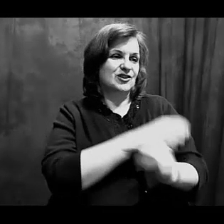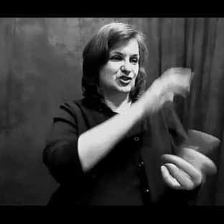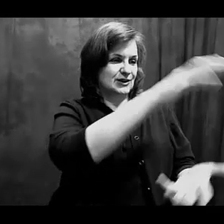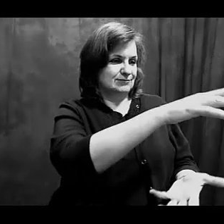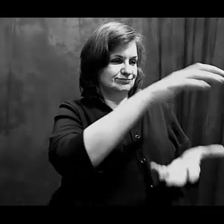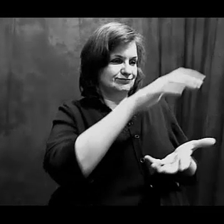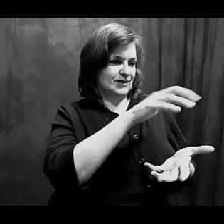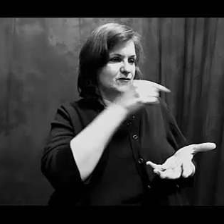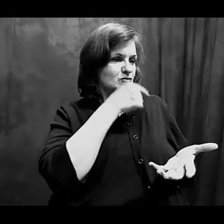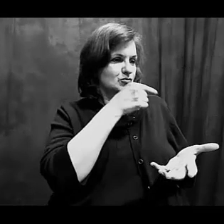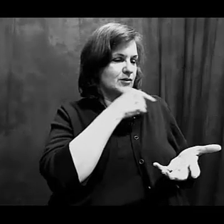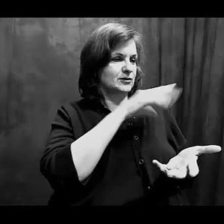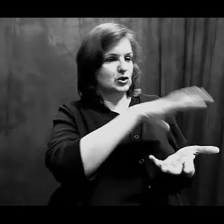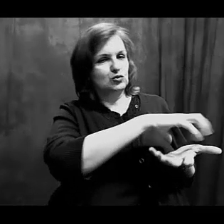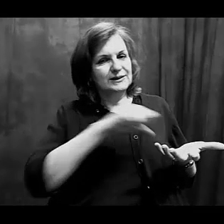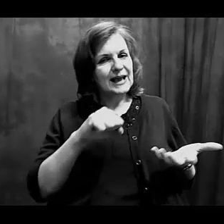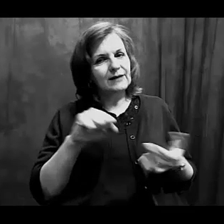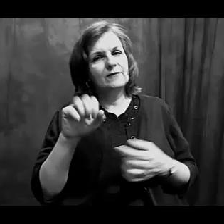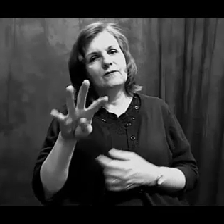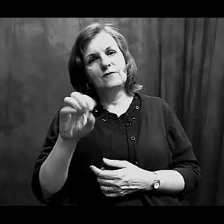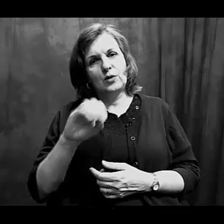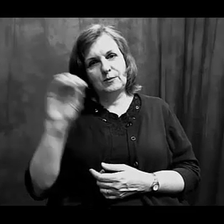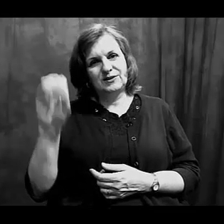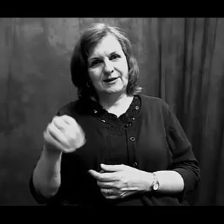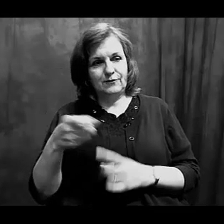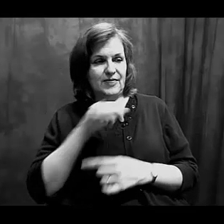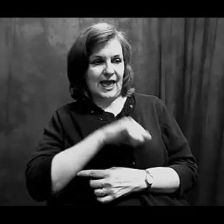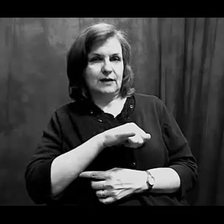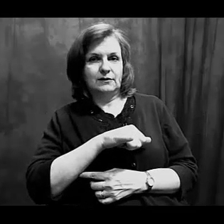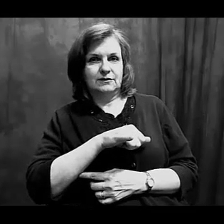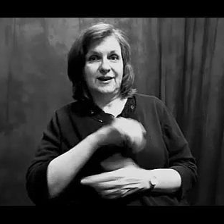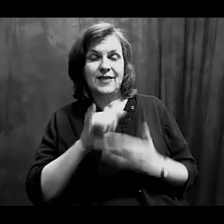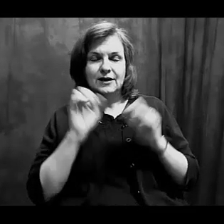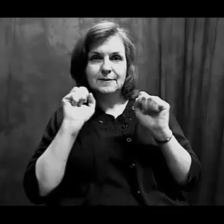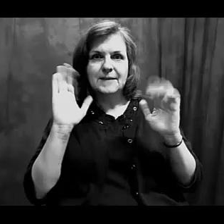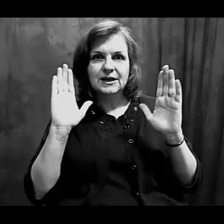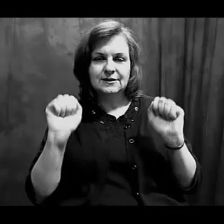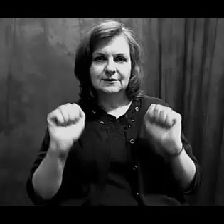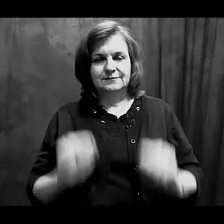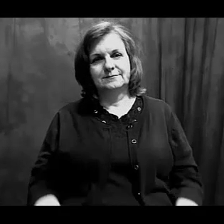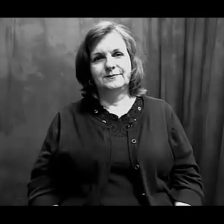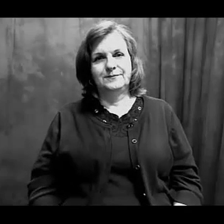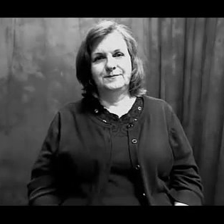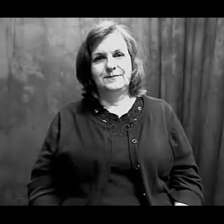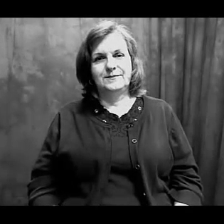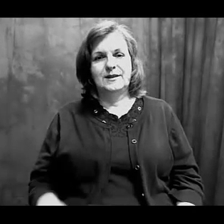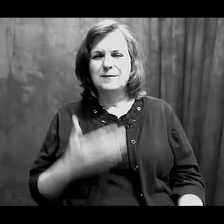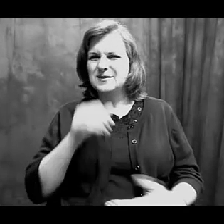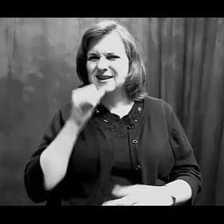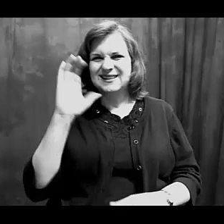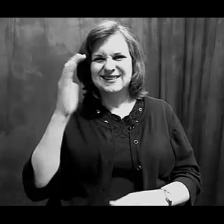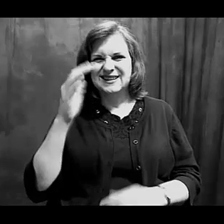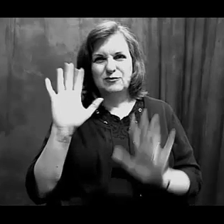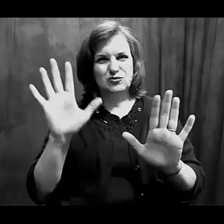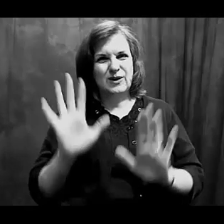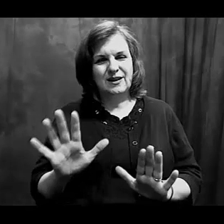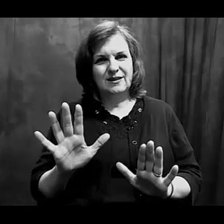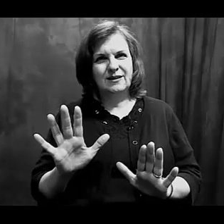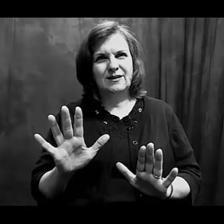So you get about 40% of the energy out of glucose that's there. That's